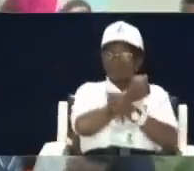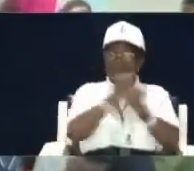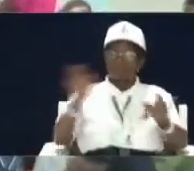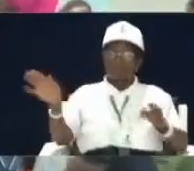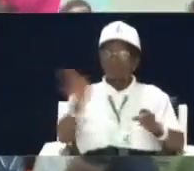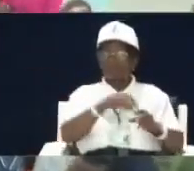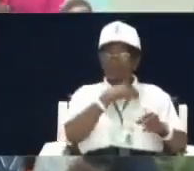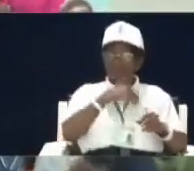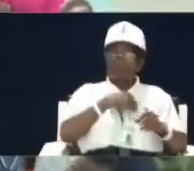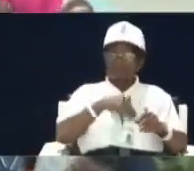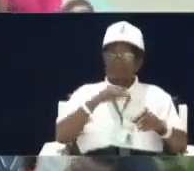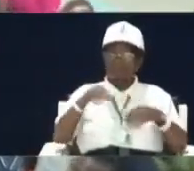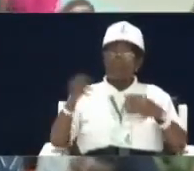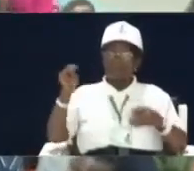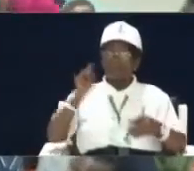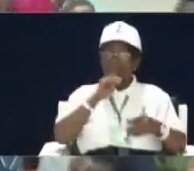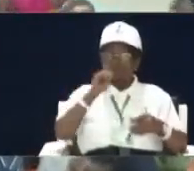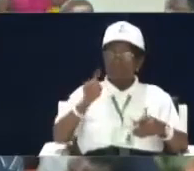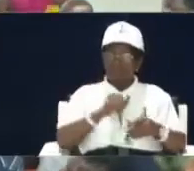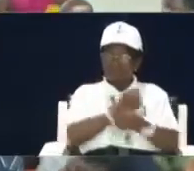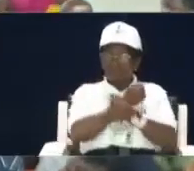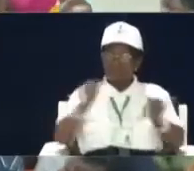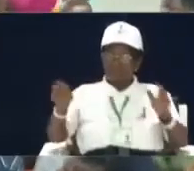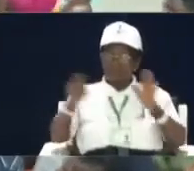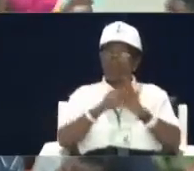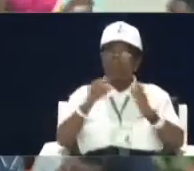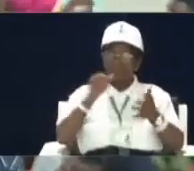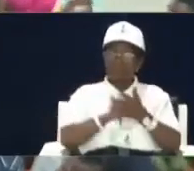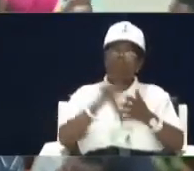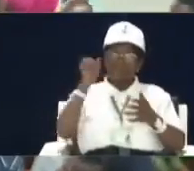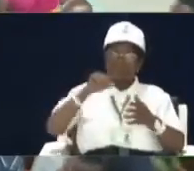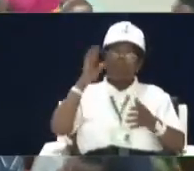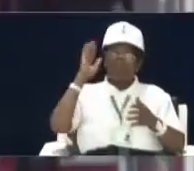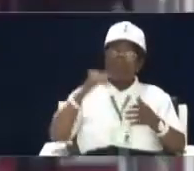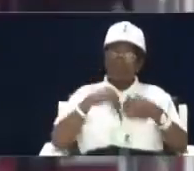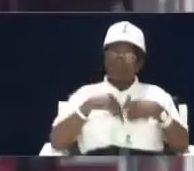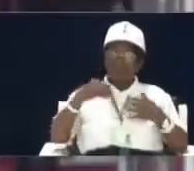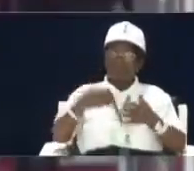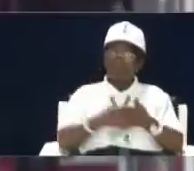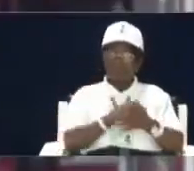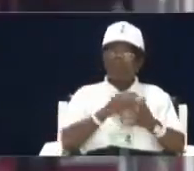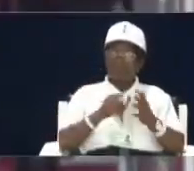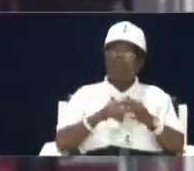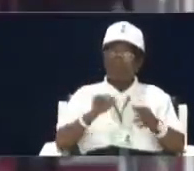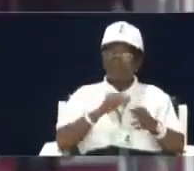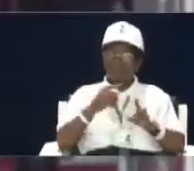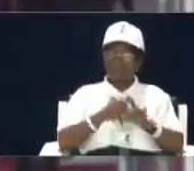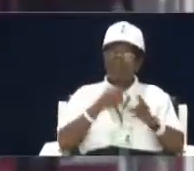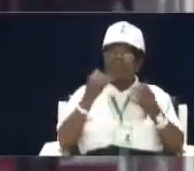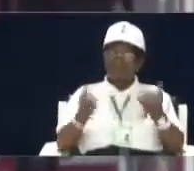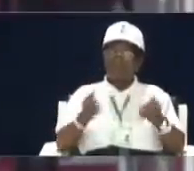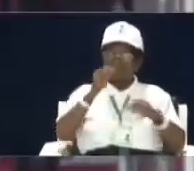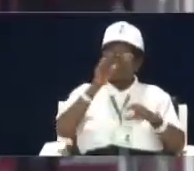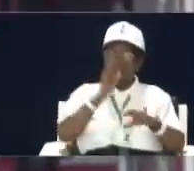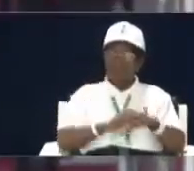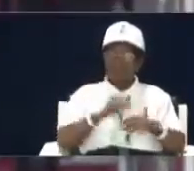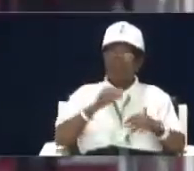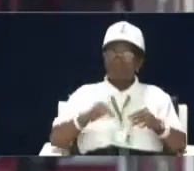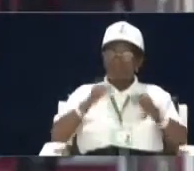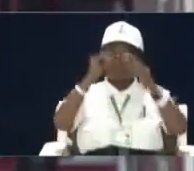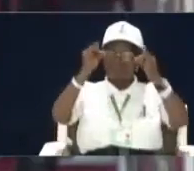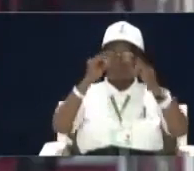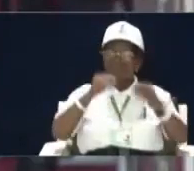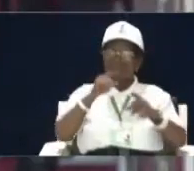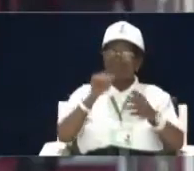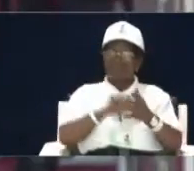genuine salvation, that they will have a brand new beginning from today onward. Please pray for them. And those